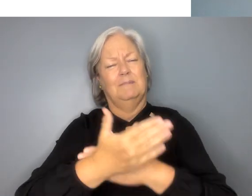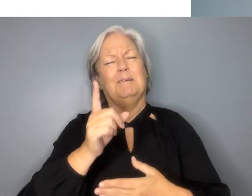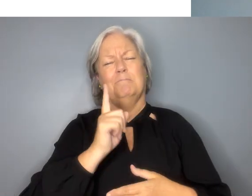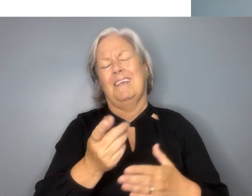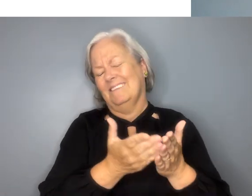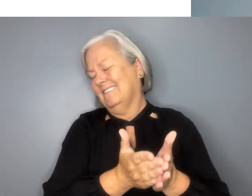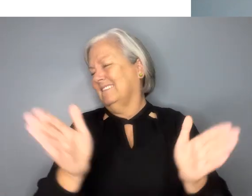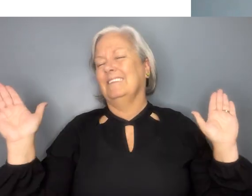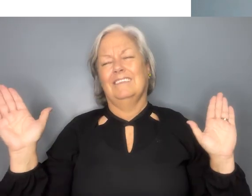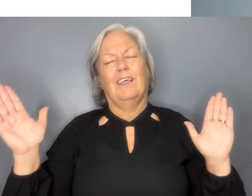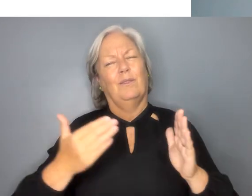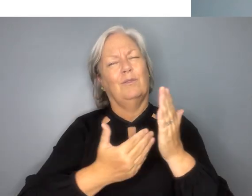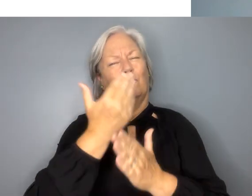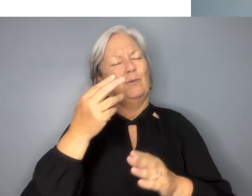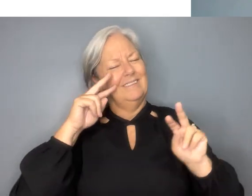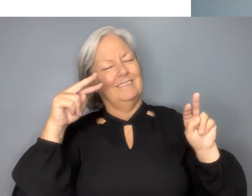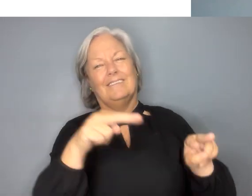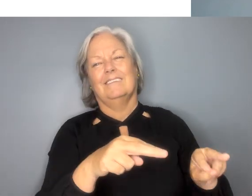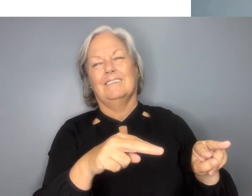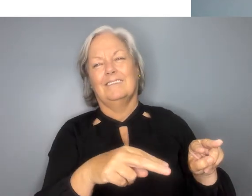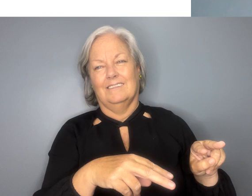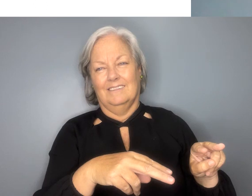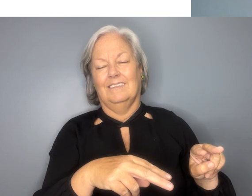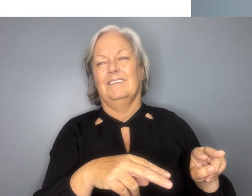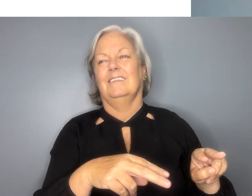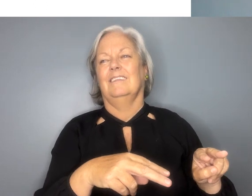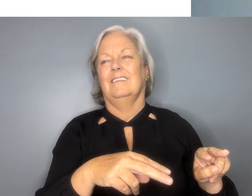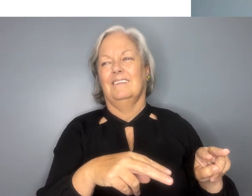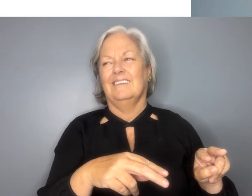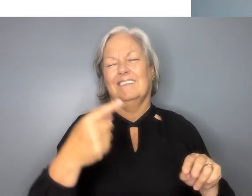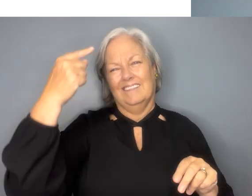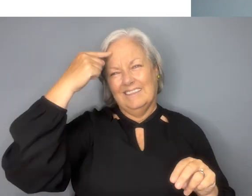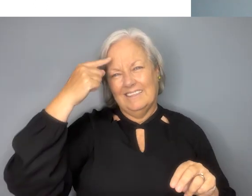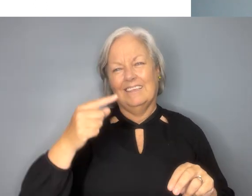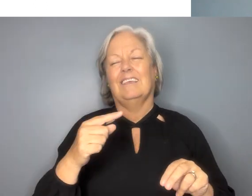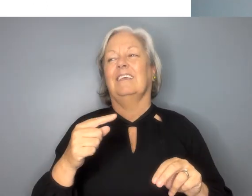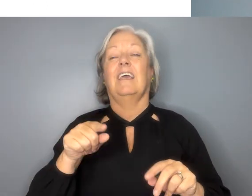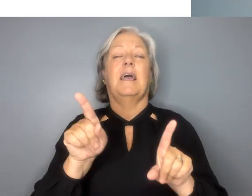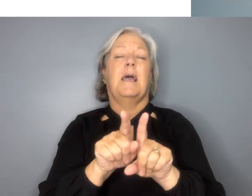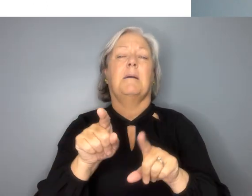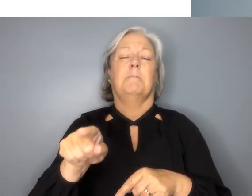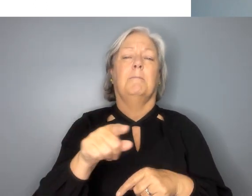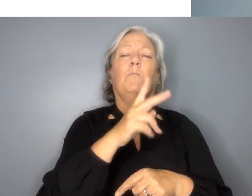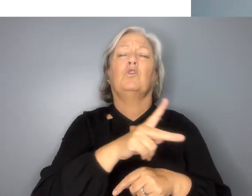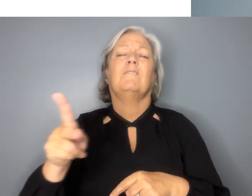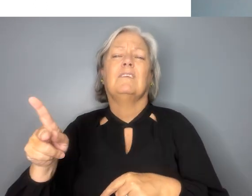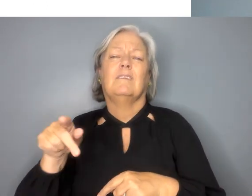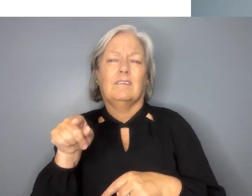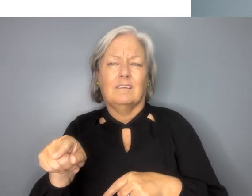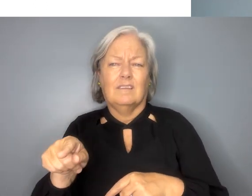of disability. And this, of course, comes from the incredible privilege I've had to work around how in the Pacific,